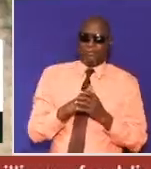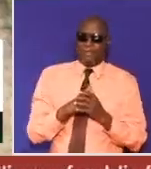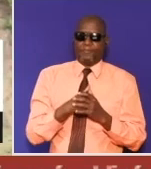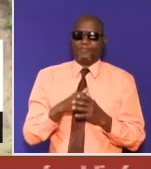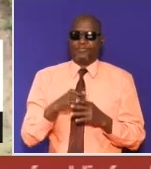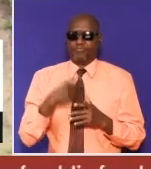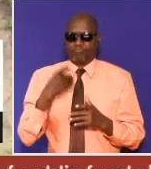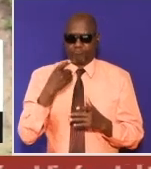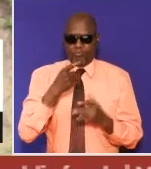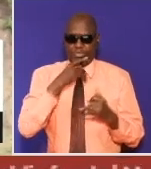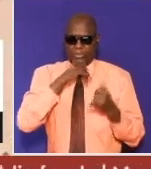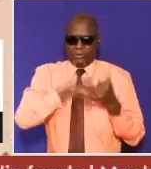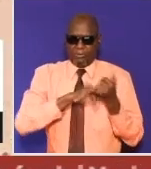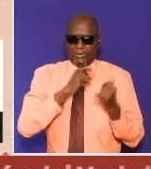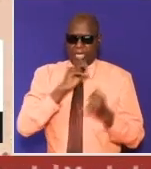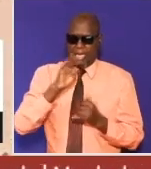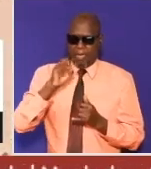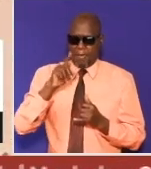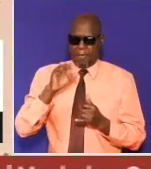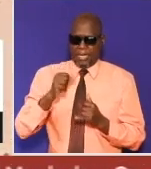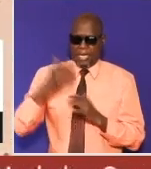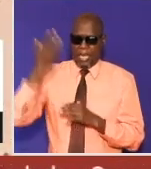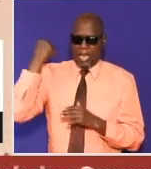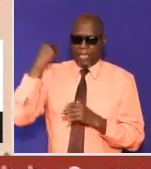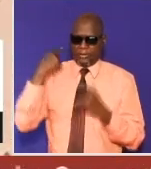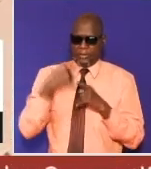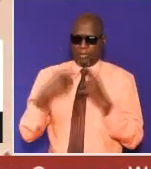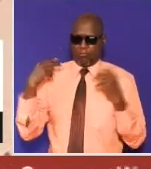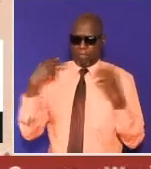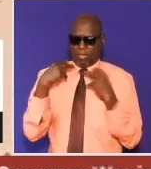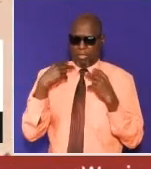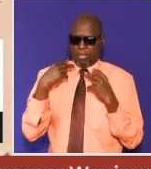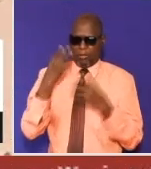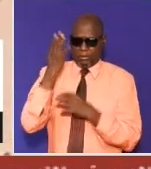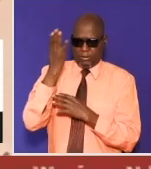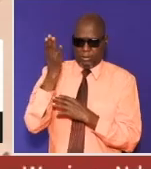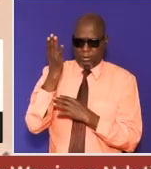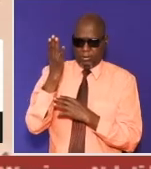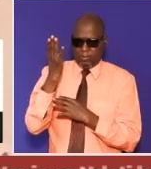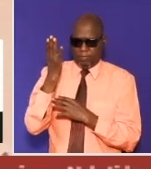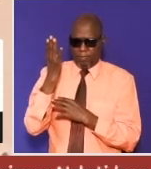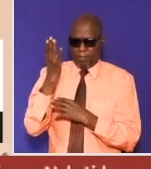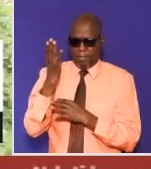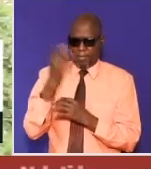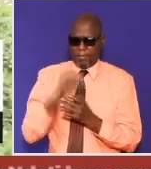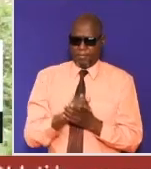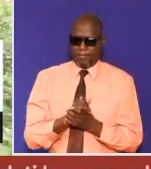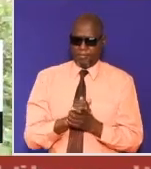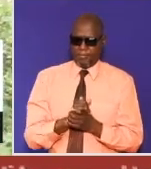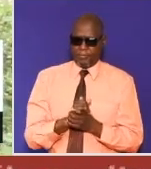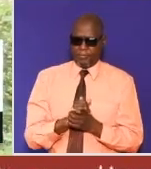who has been stranded in the Gulf country since late last year, stays with the children of her boss after passing on few years ago.